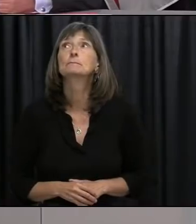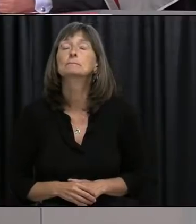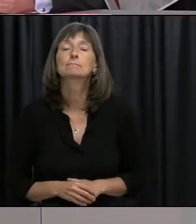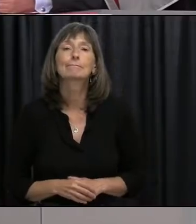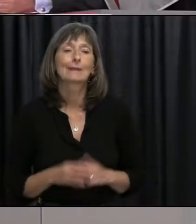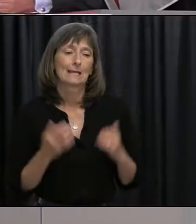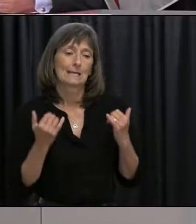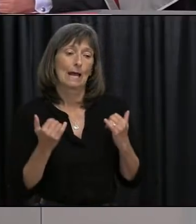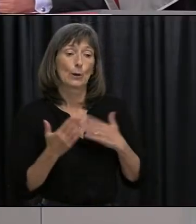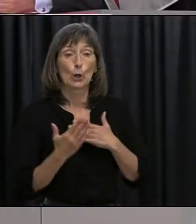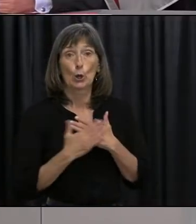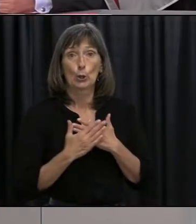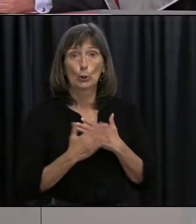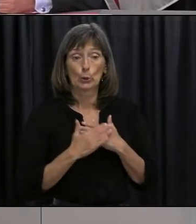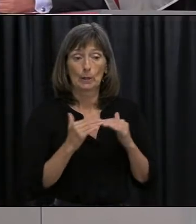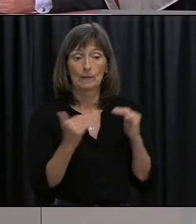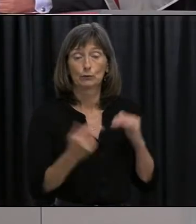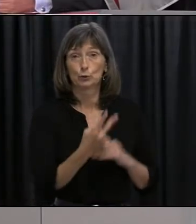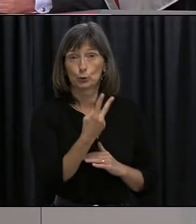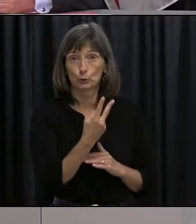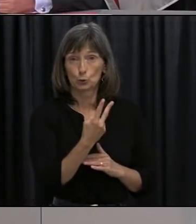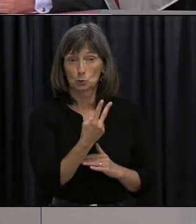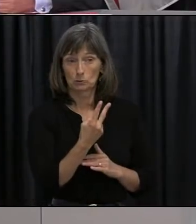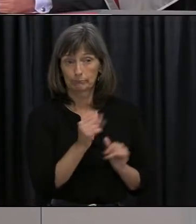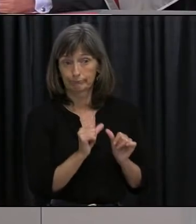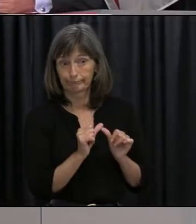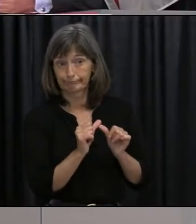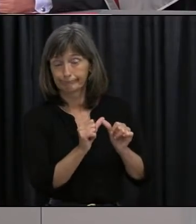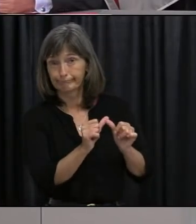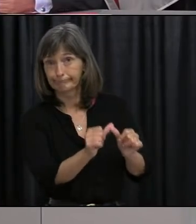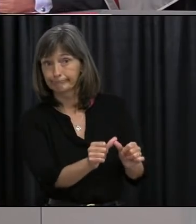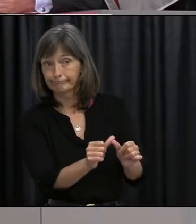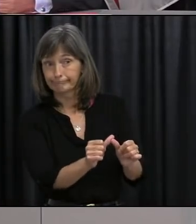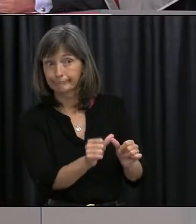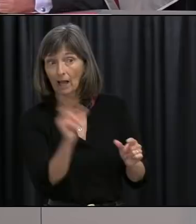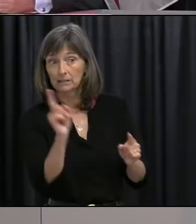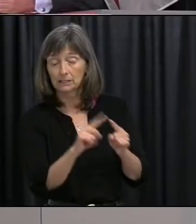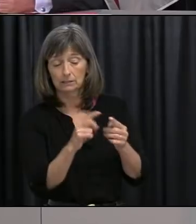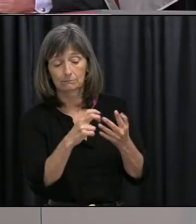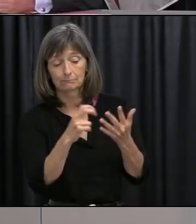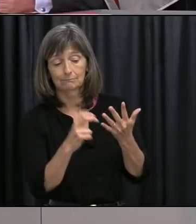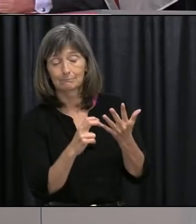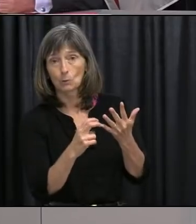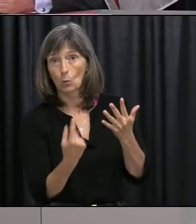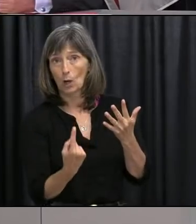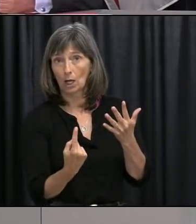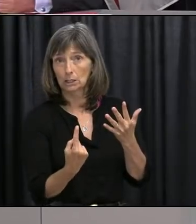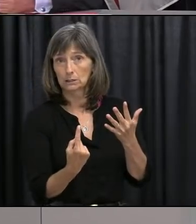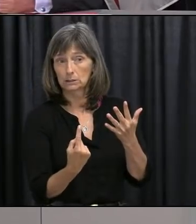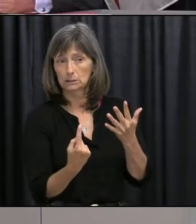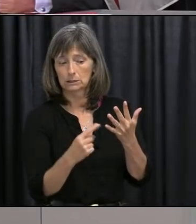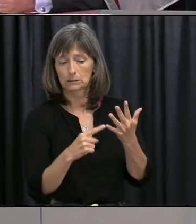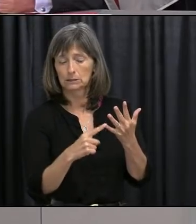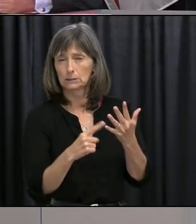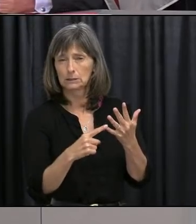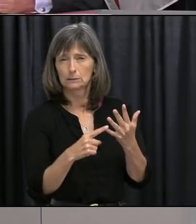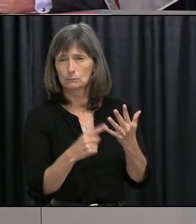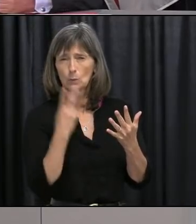level 2 right now. How many weeks are we looking at until moving to alert level 1, and what will alert level 1